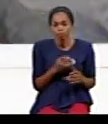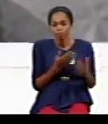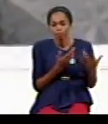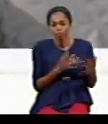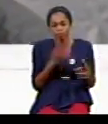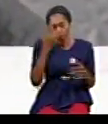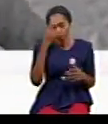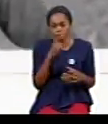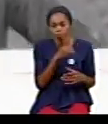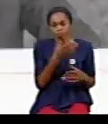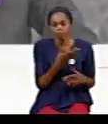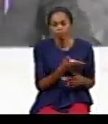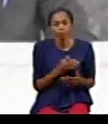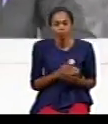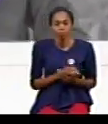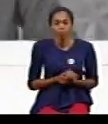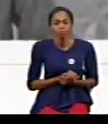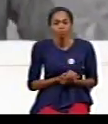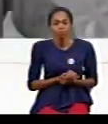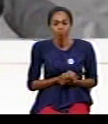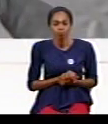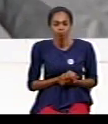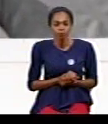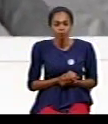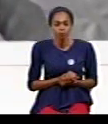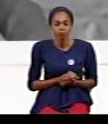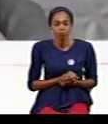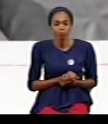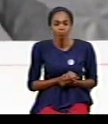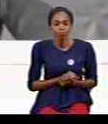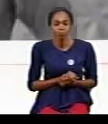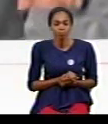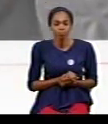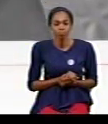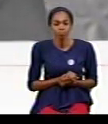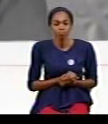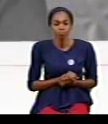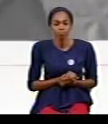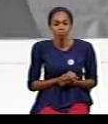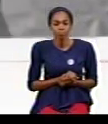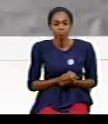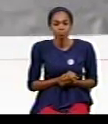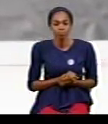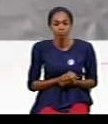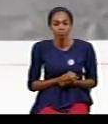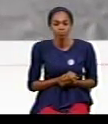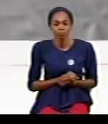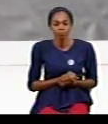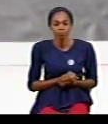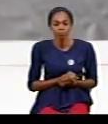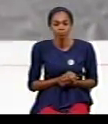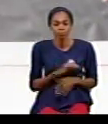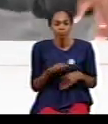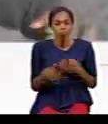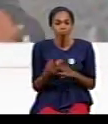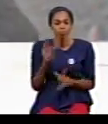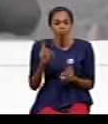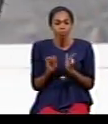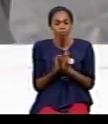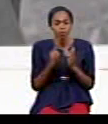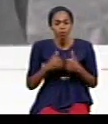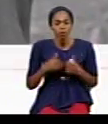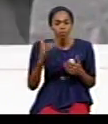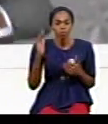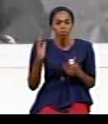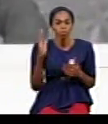and the group pastor, you move to that same place right now. Yes, those testifiers, move to that place. Yes, I